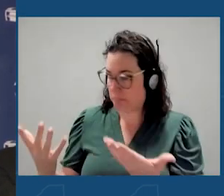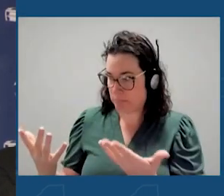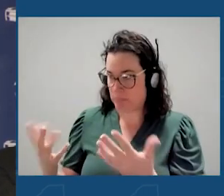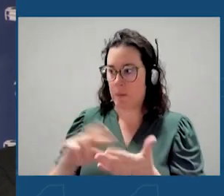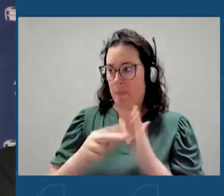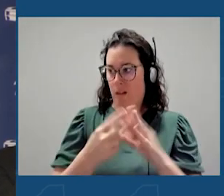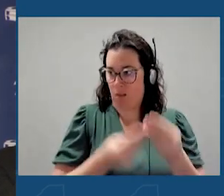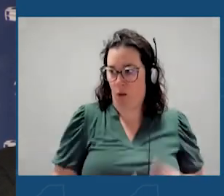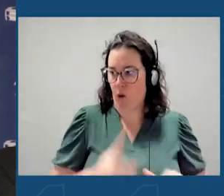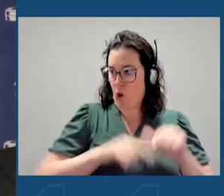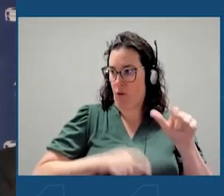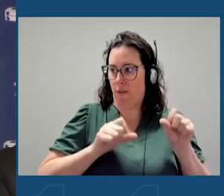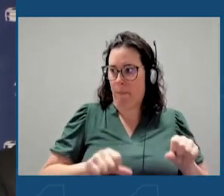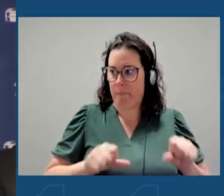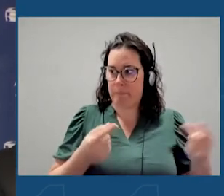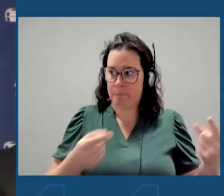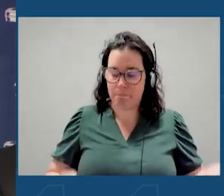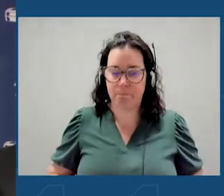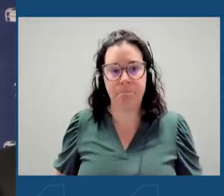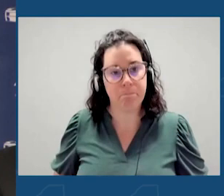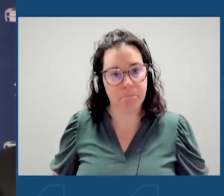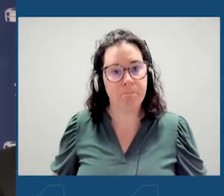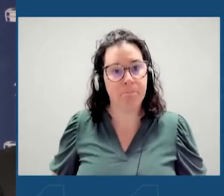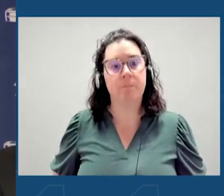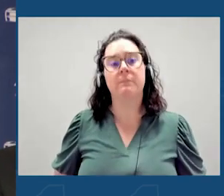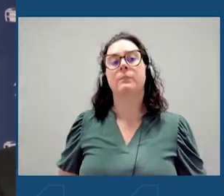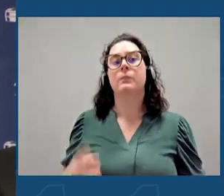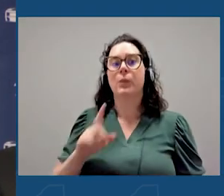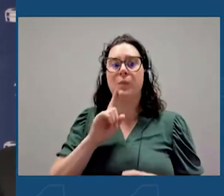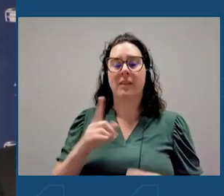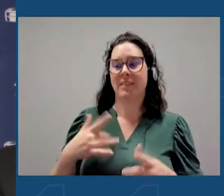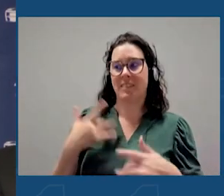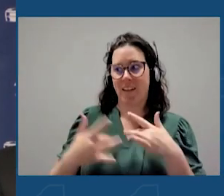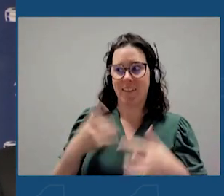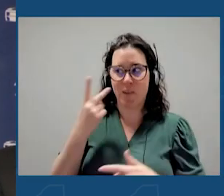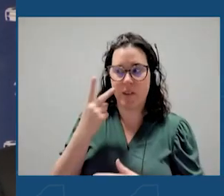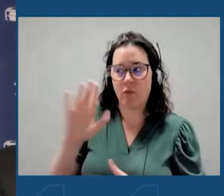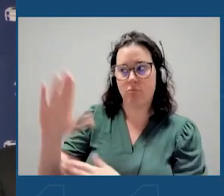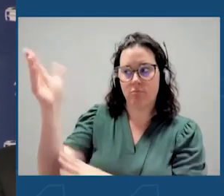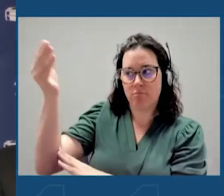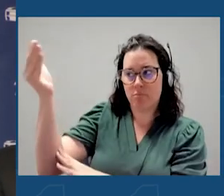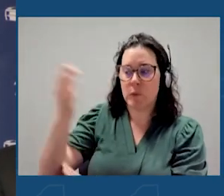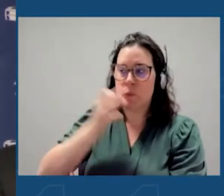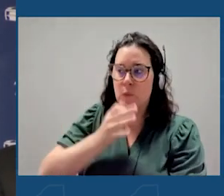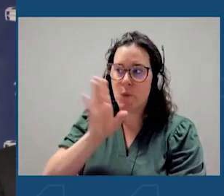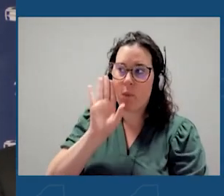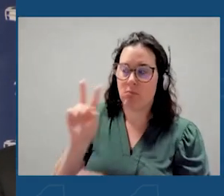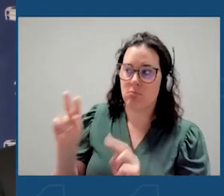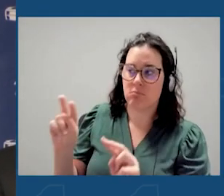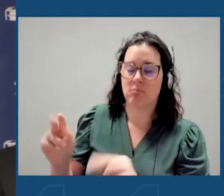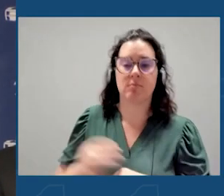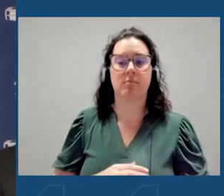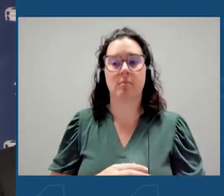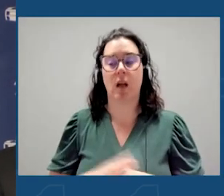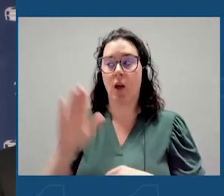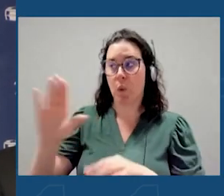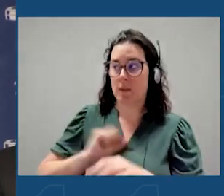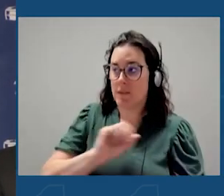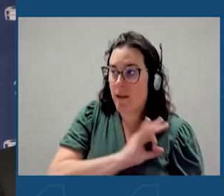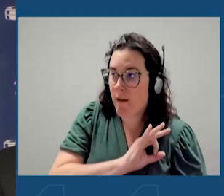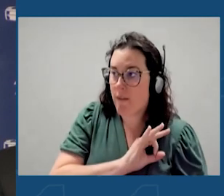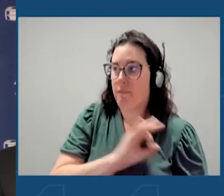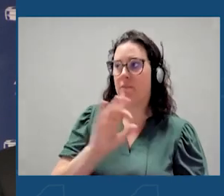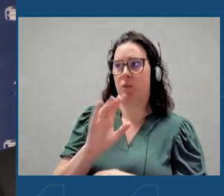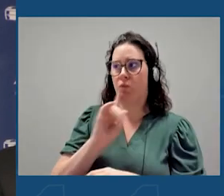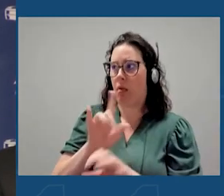be here today. We look forward to hearing from them shortly, and as a special thank you to their staffs who have been instrumental in the